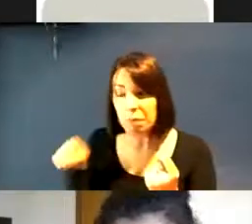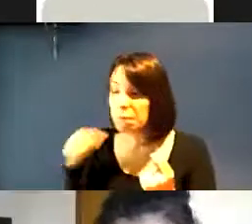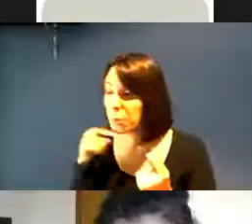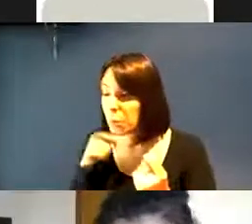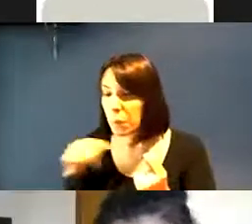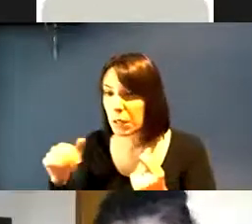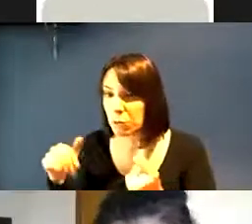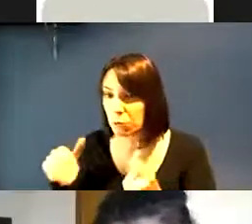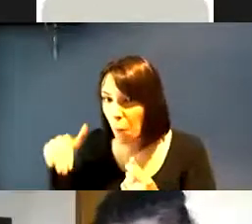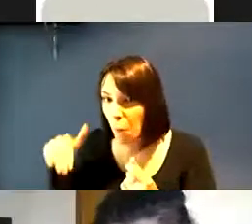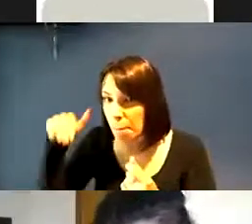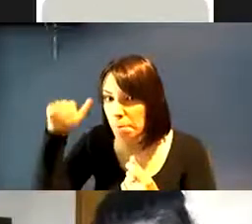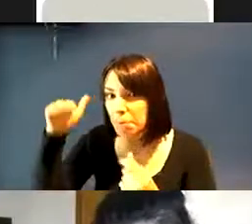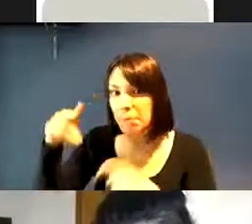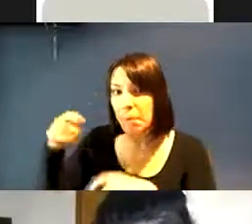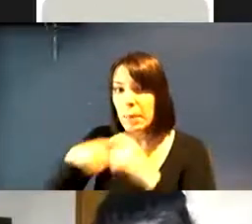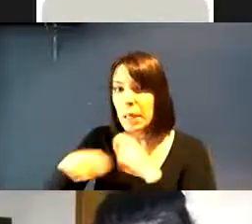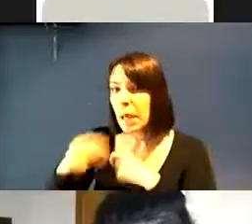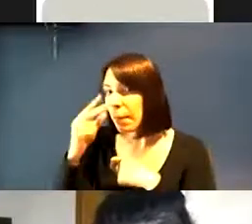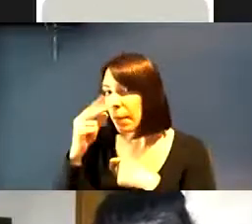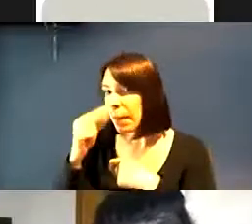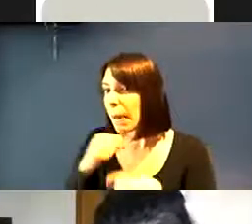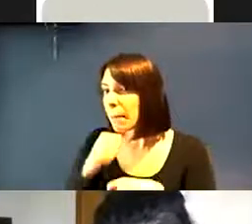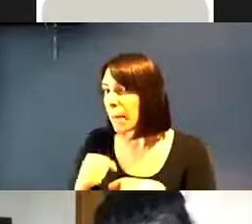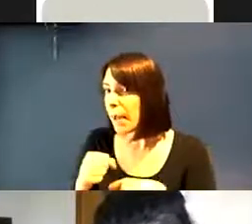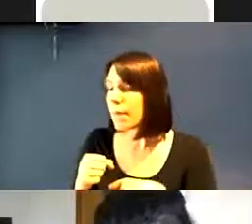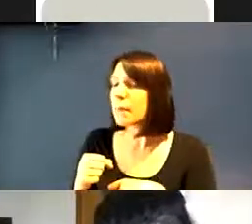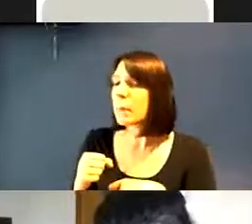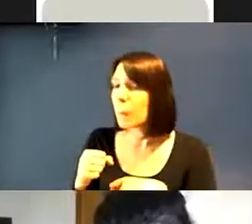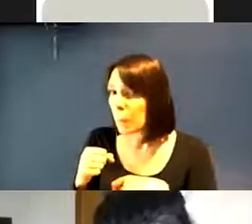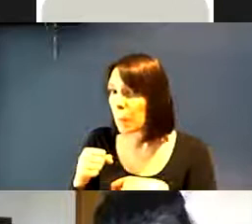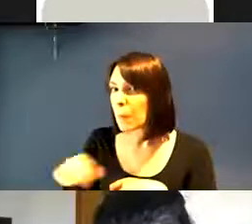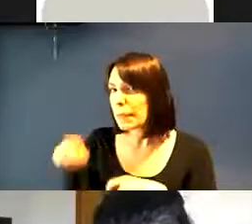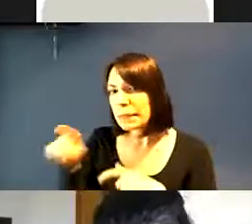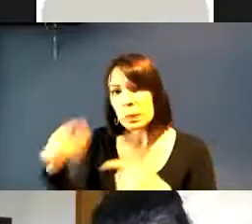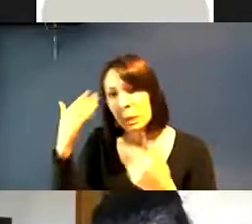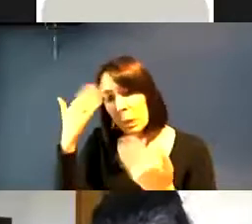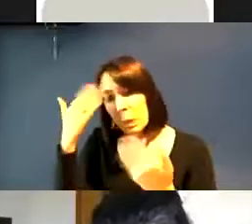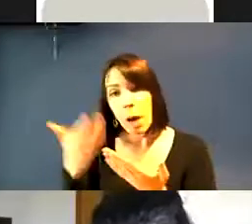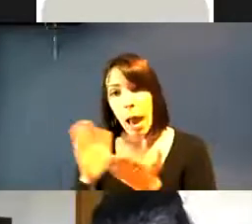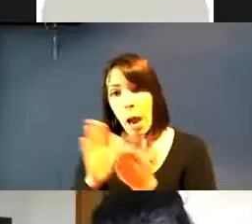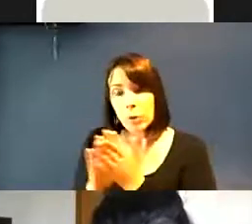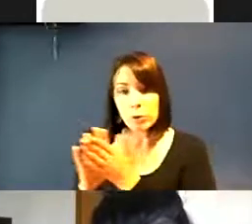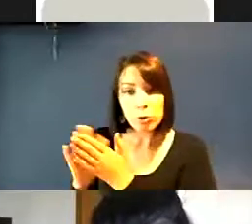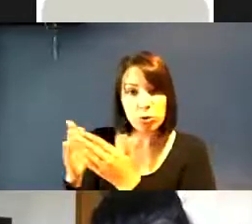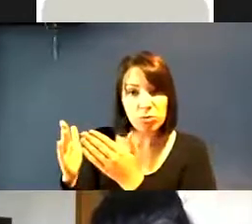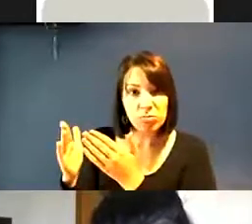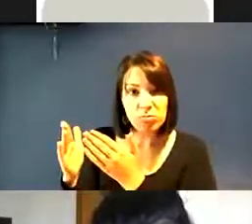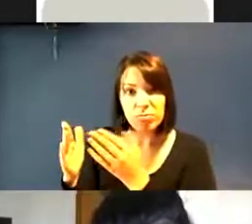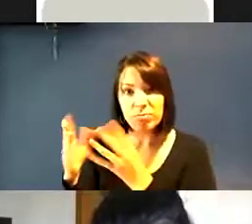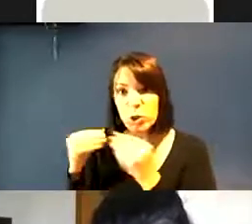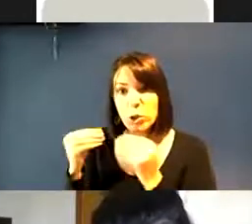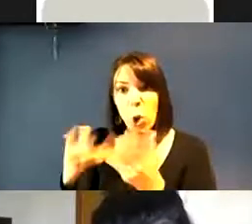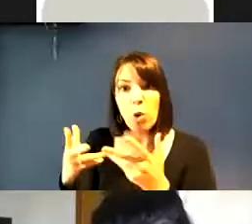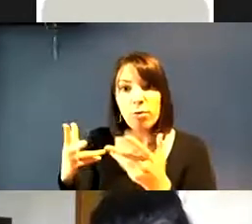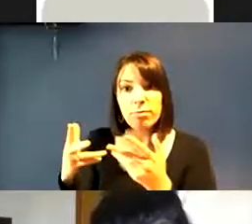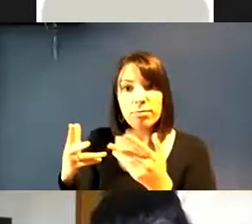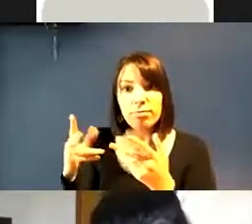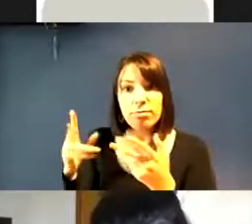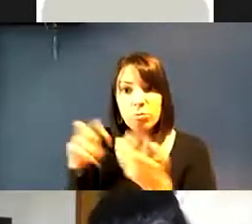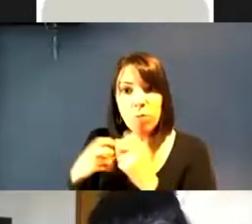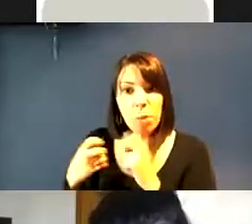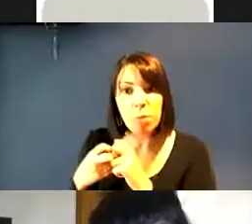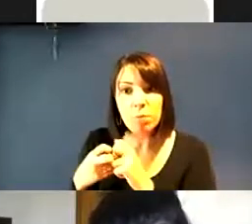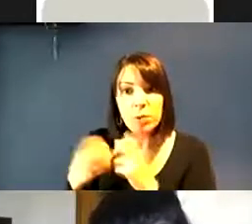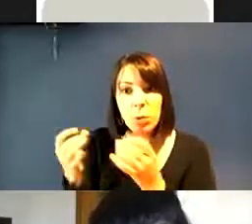young man who doesn't have any tools in his emotional toolkit to deal with interpersonal conflict other than violence. And he might also not be able to